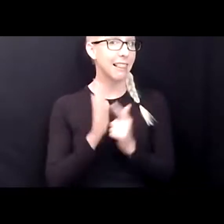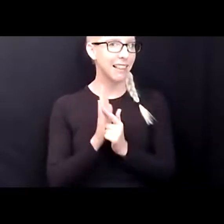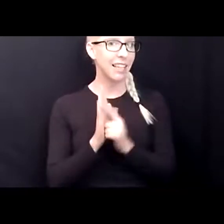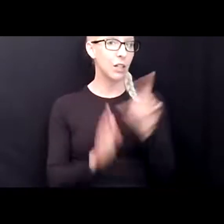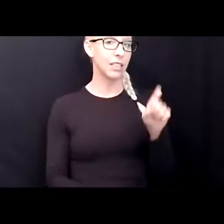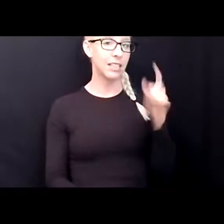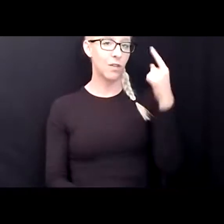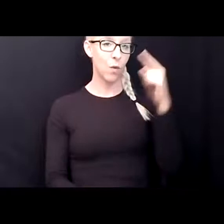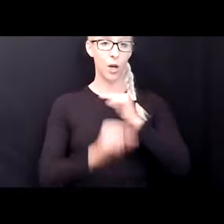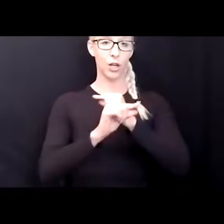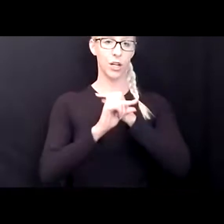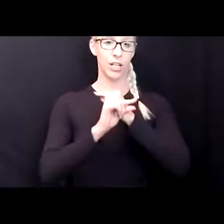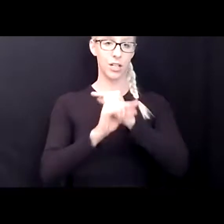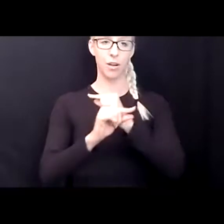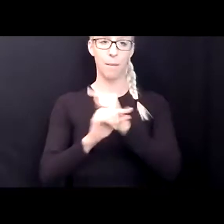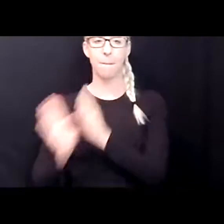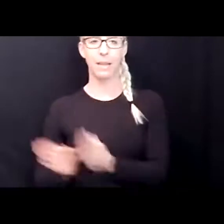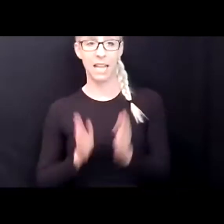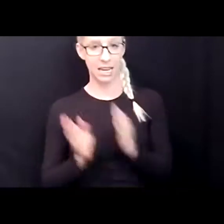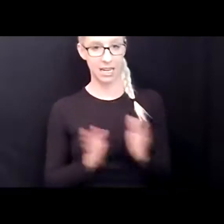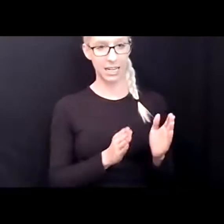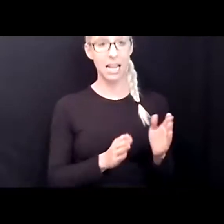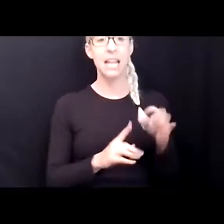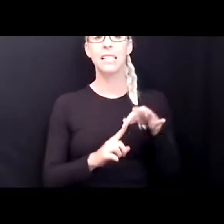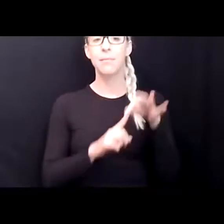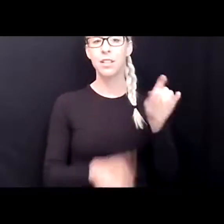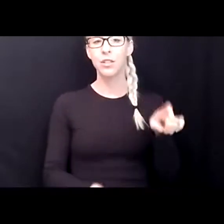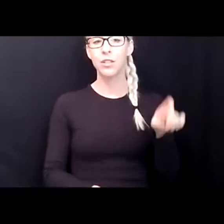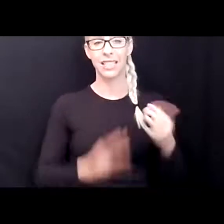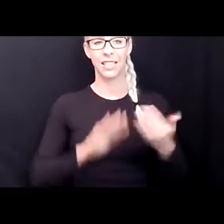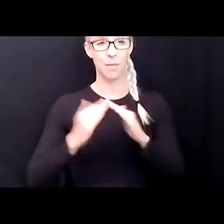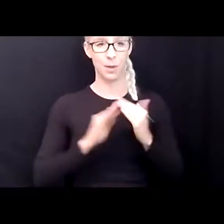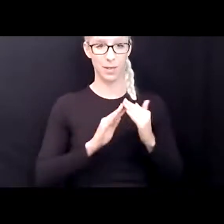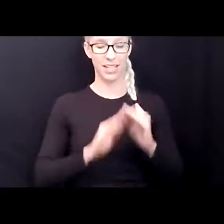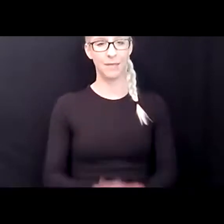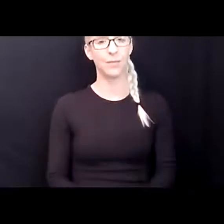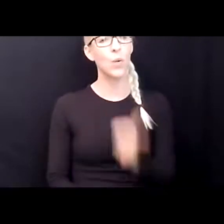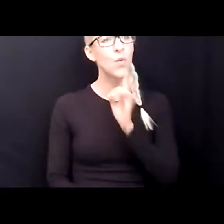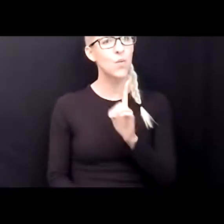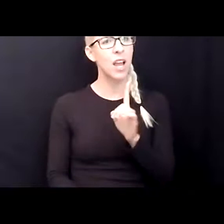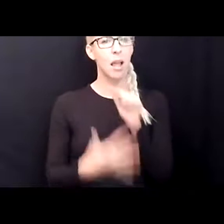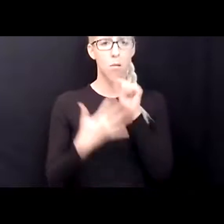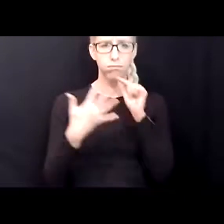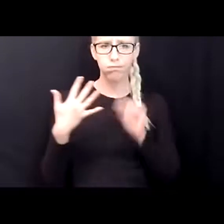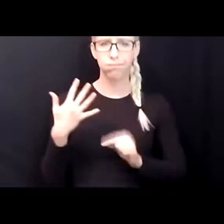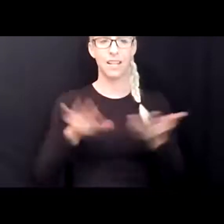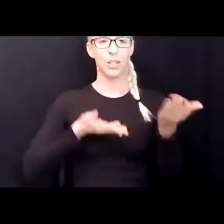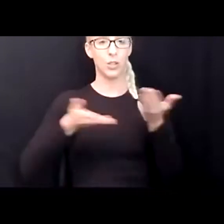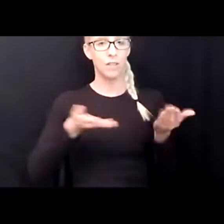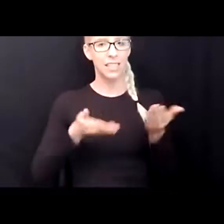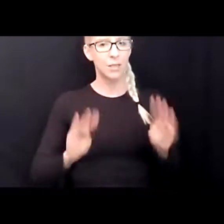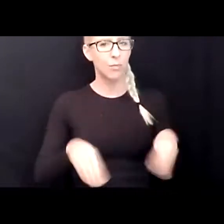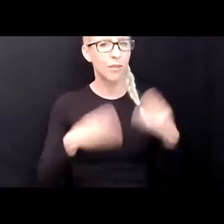advocacy, probate, planning, and special needs communities. So quite a robust set of services, Michelle, and just wanted to thank